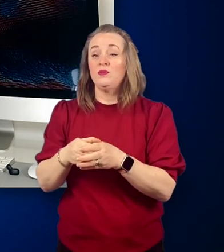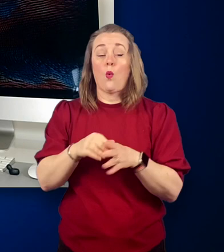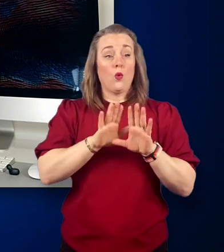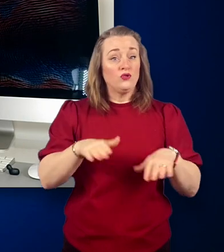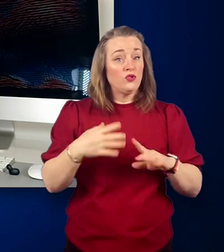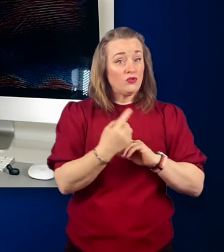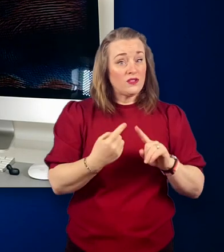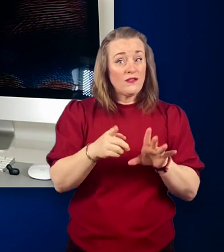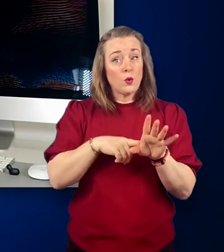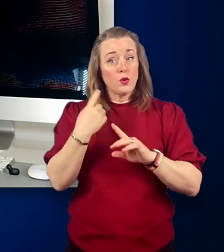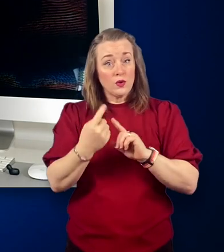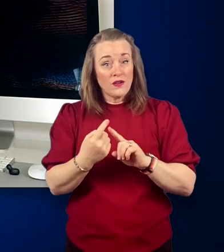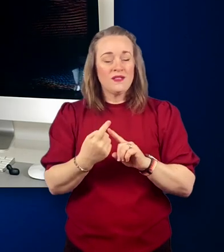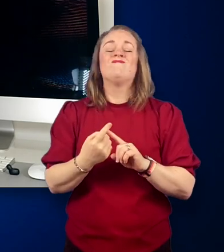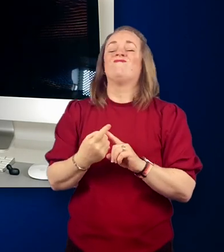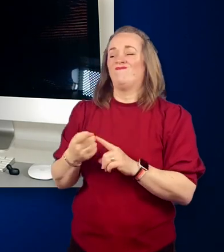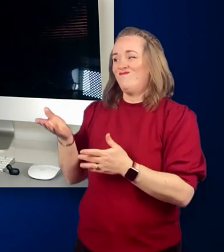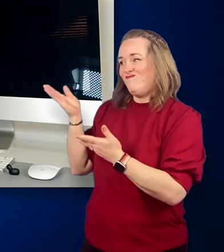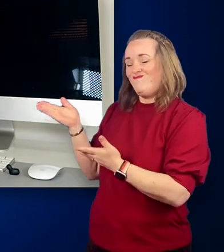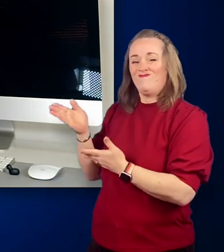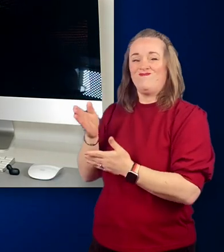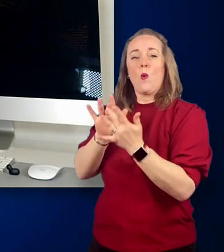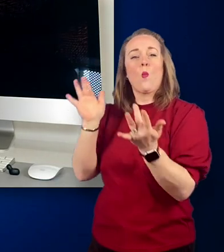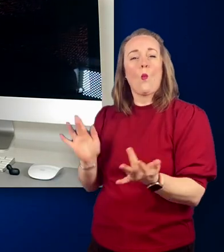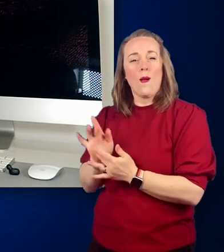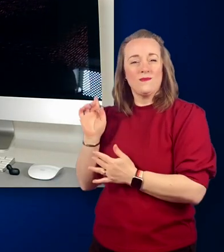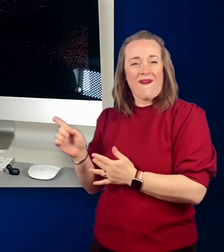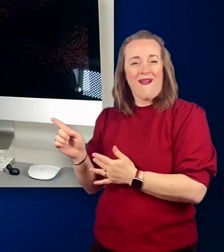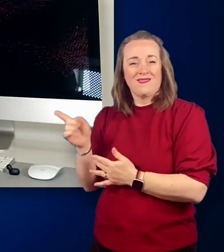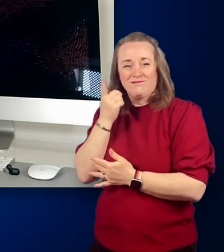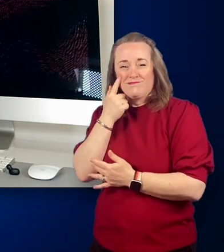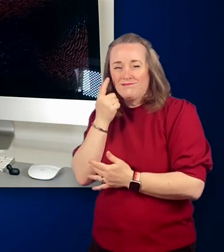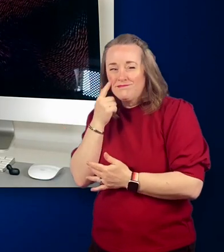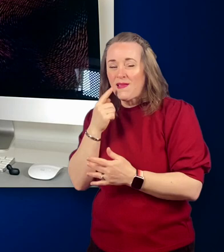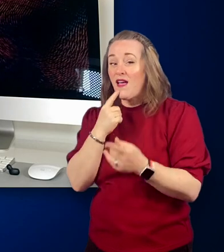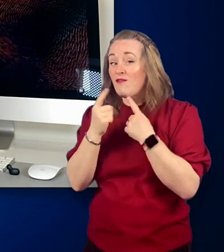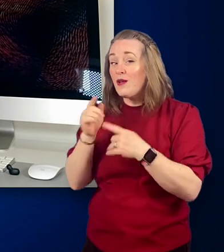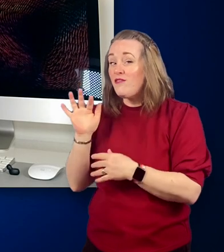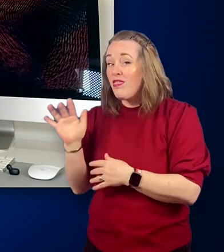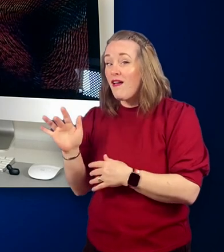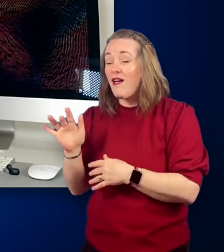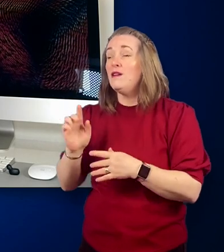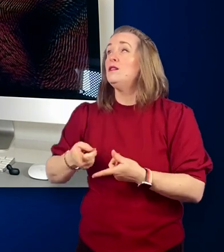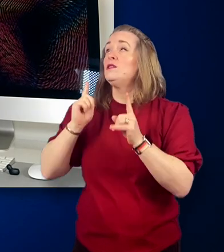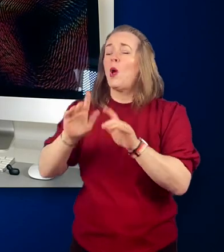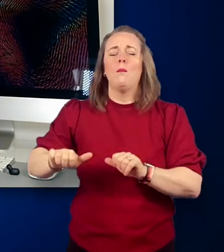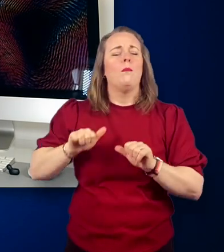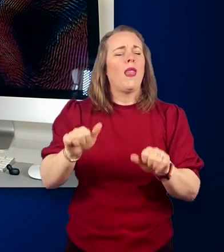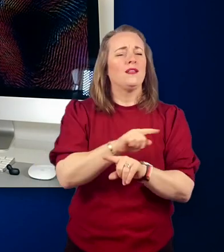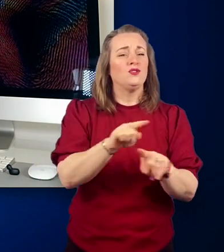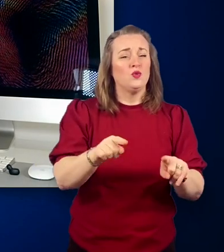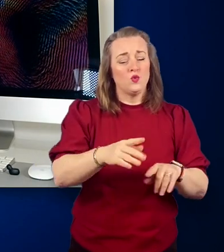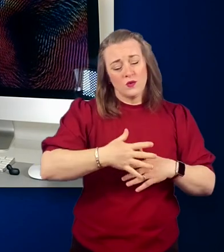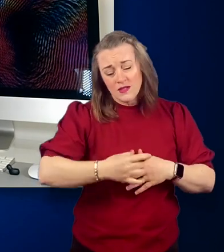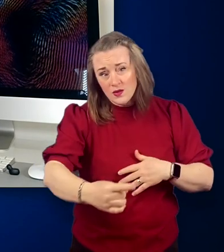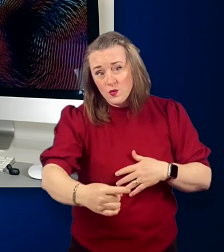youth service, go to the website and you'll find all the details there. God bless you as you go through the week.